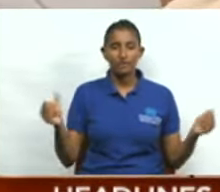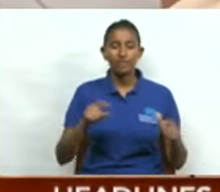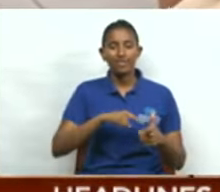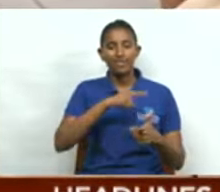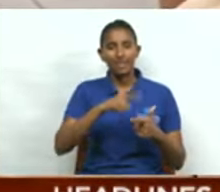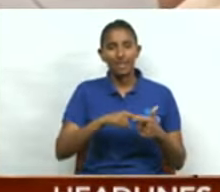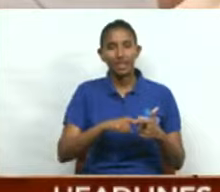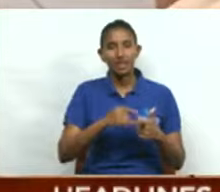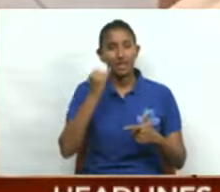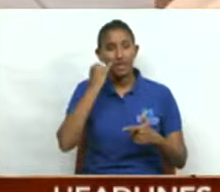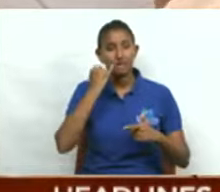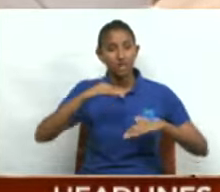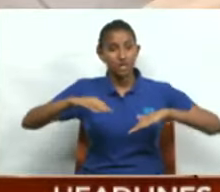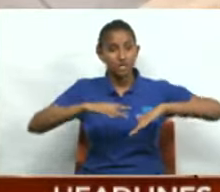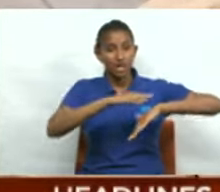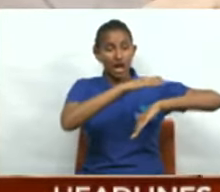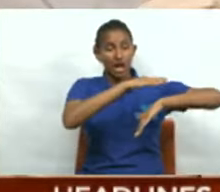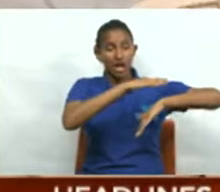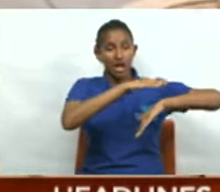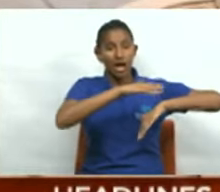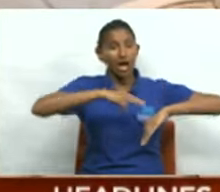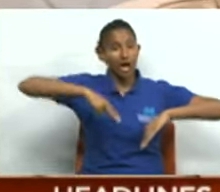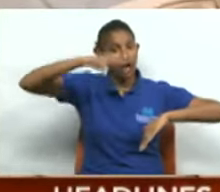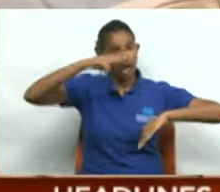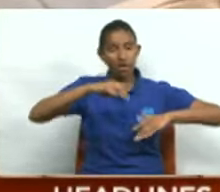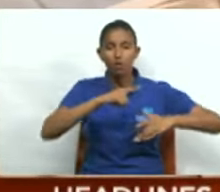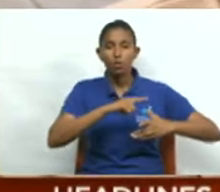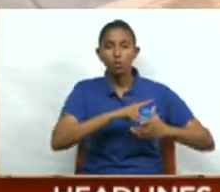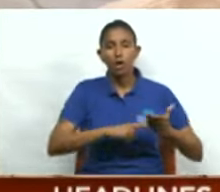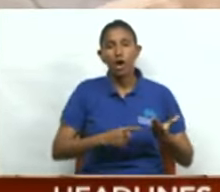condition, it flushes back into the sea.